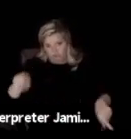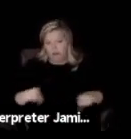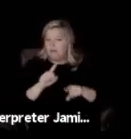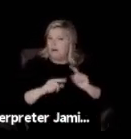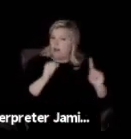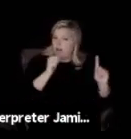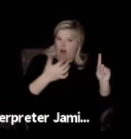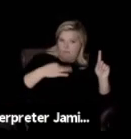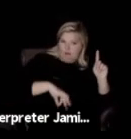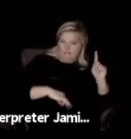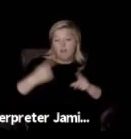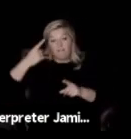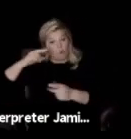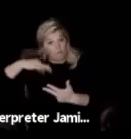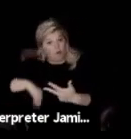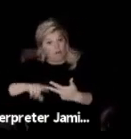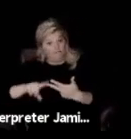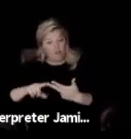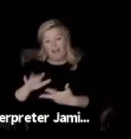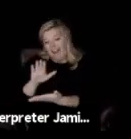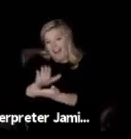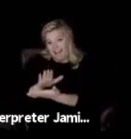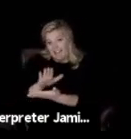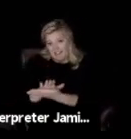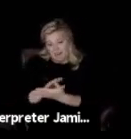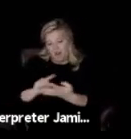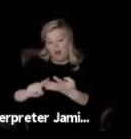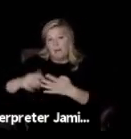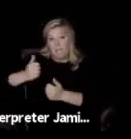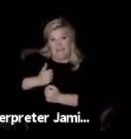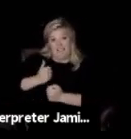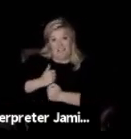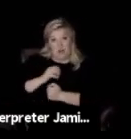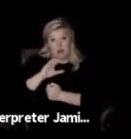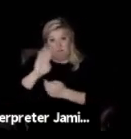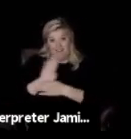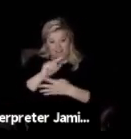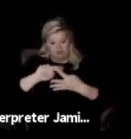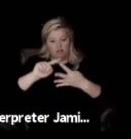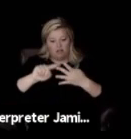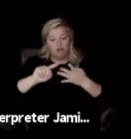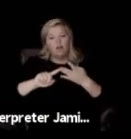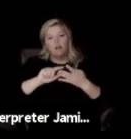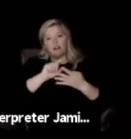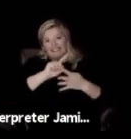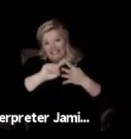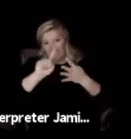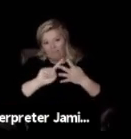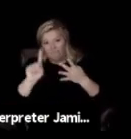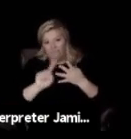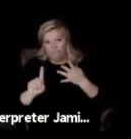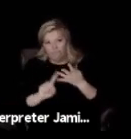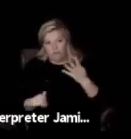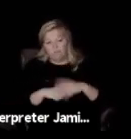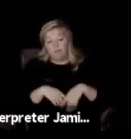nonprofit, for-profit, academia, military. And each of those